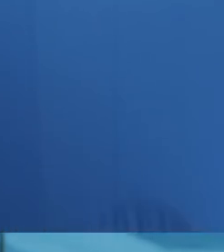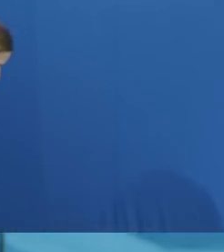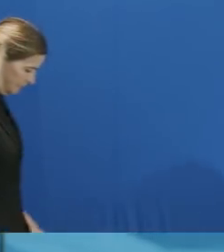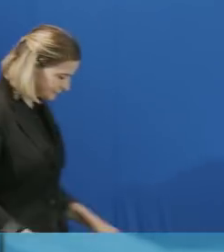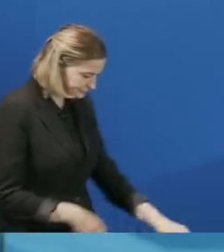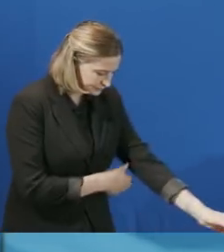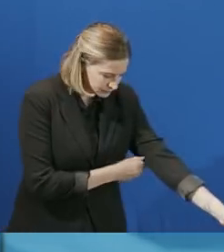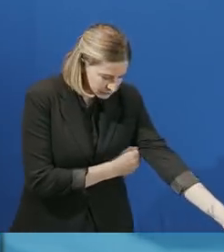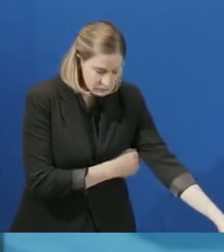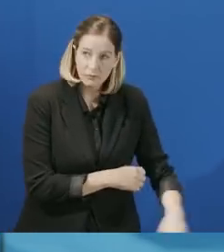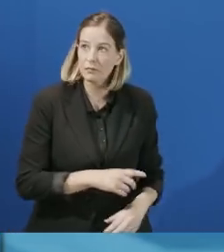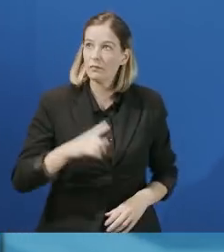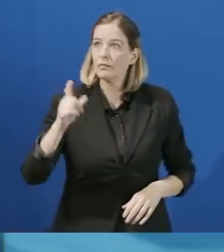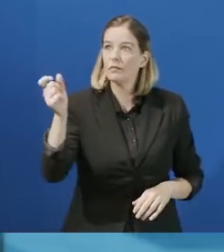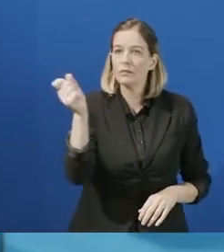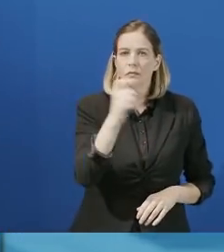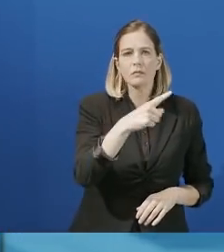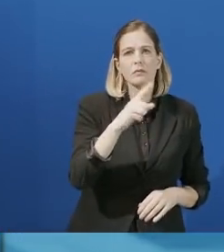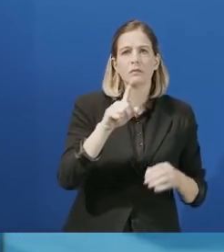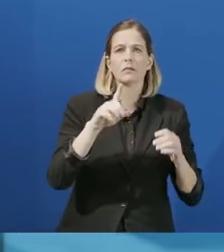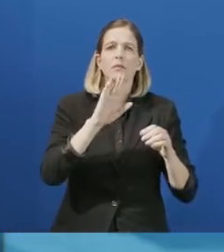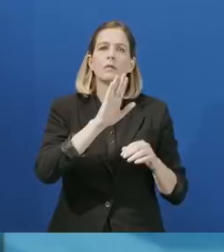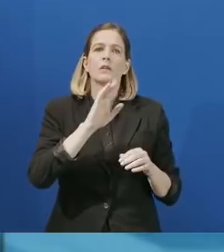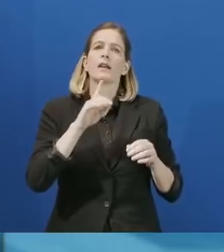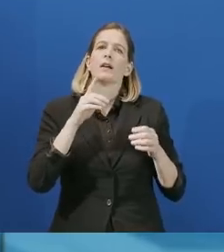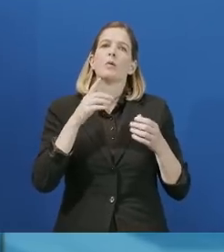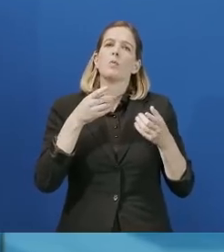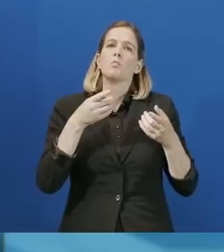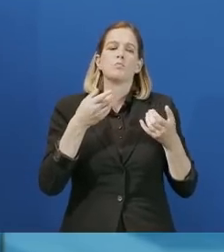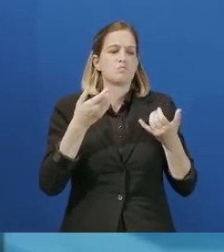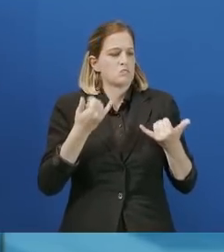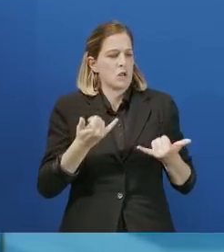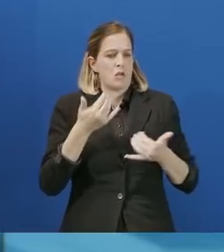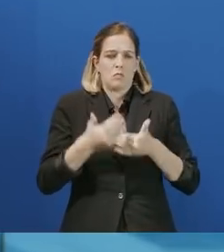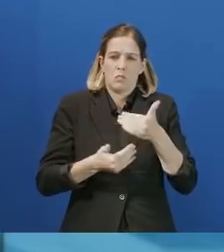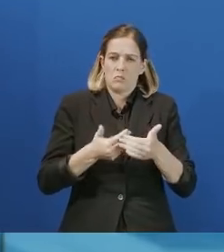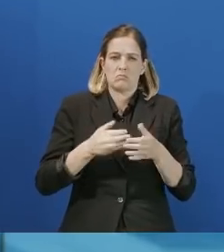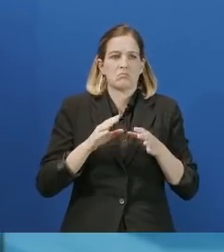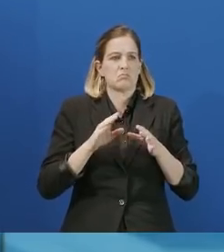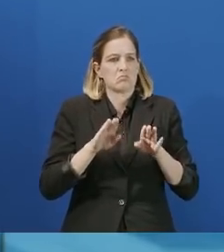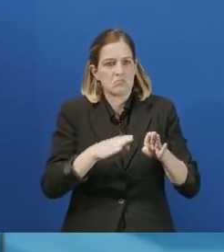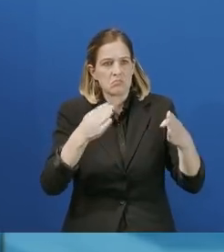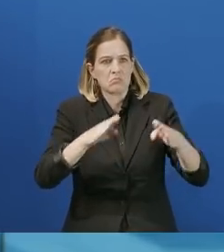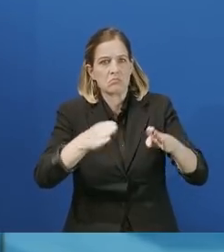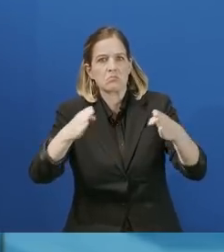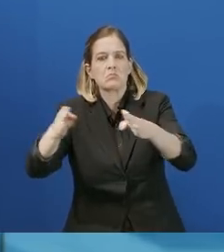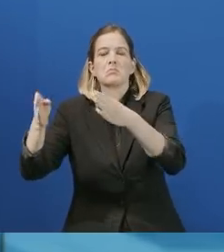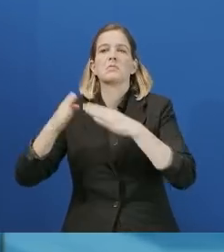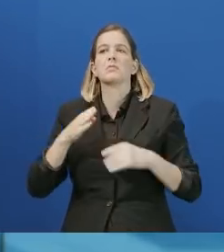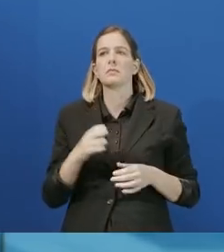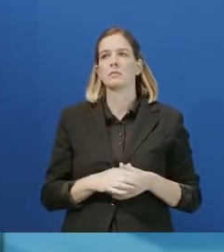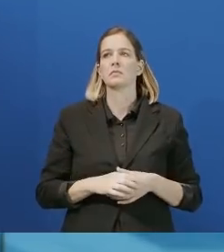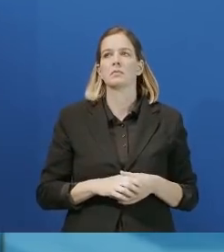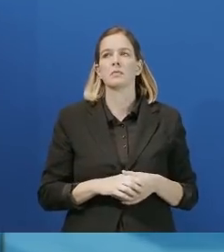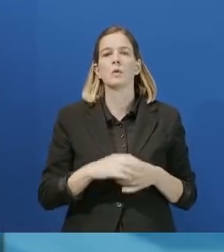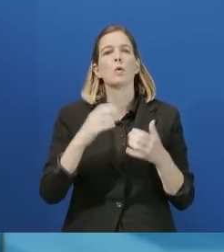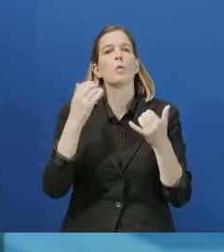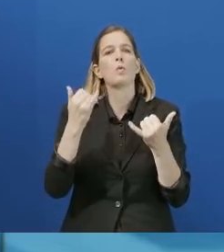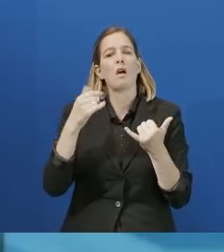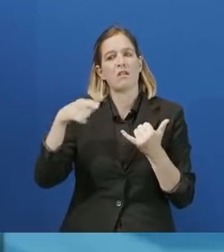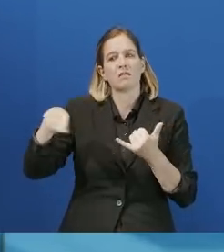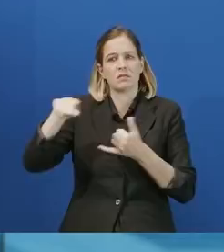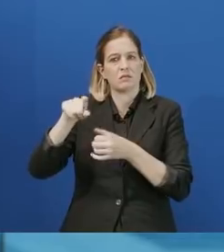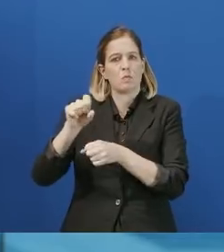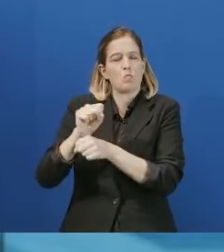reopen segments of the economy, if there are employees who are right now they're getting unemployment because